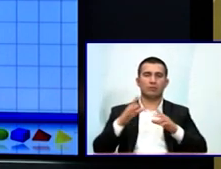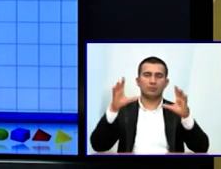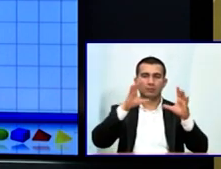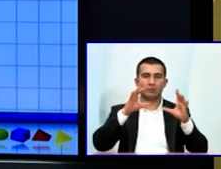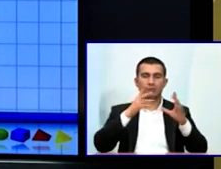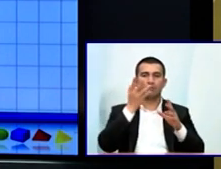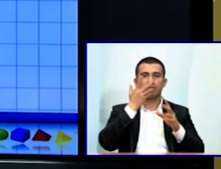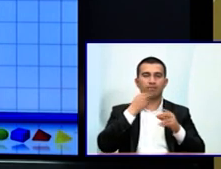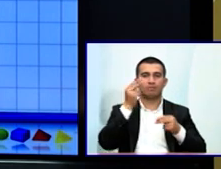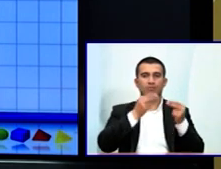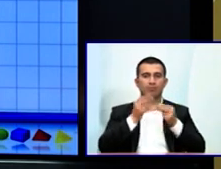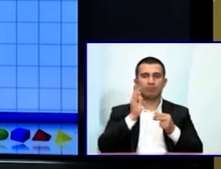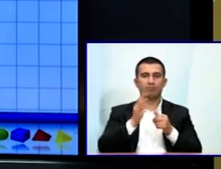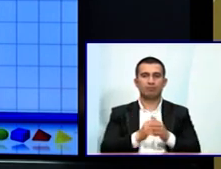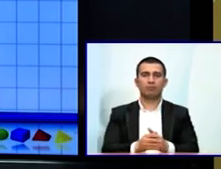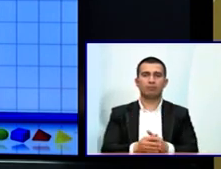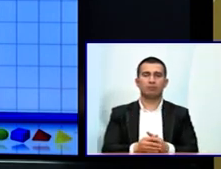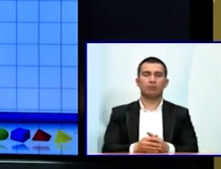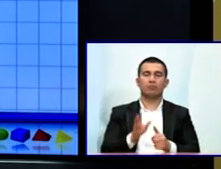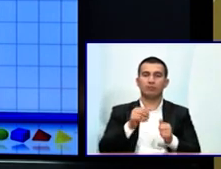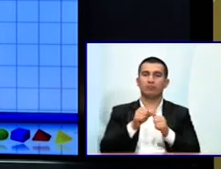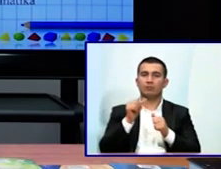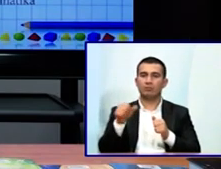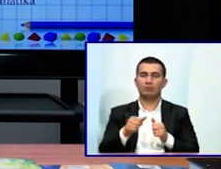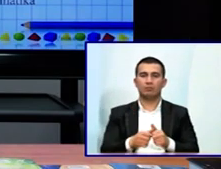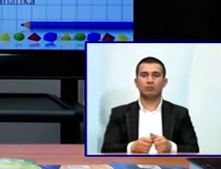doiraviy diagrammasini tuzamiz. Bundan tashqari,